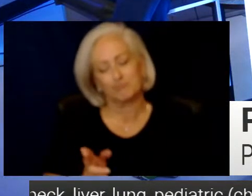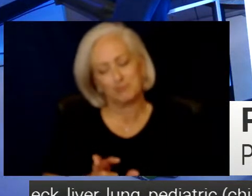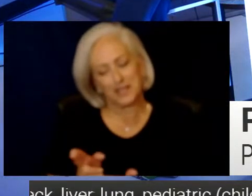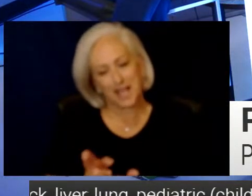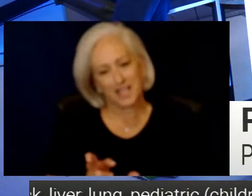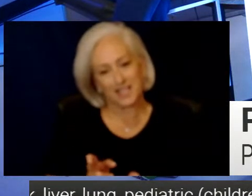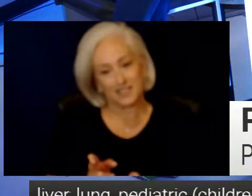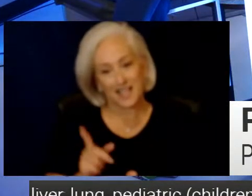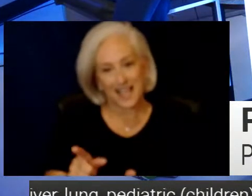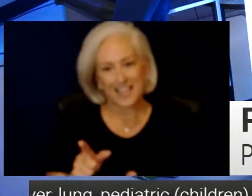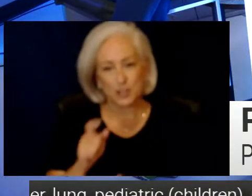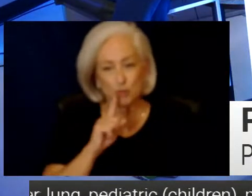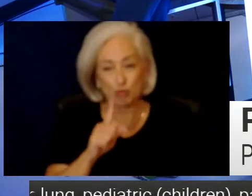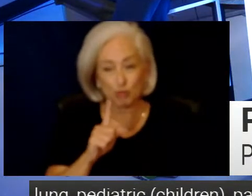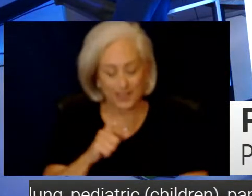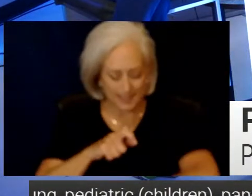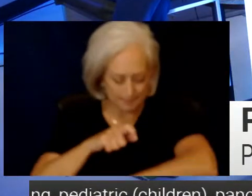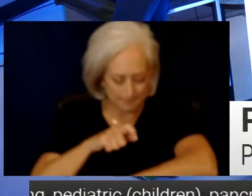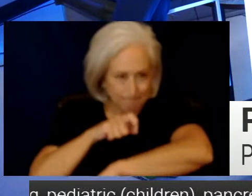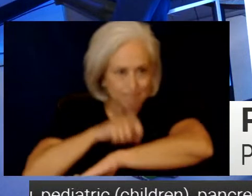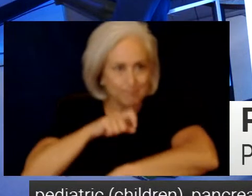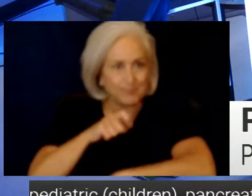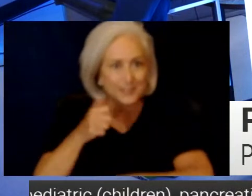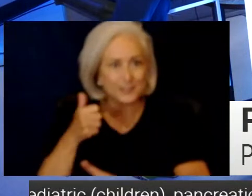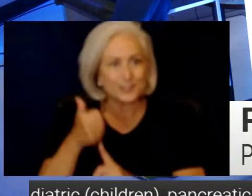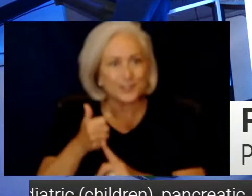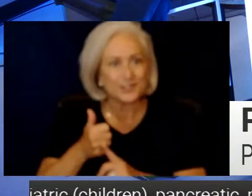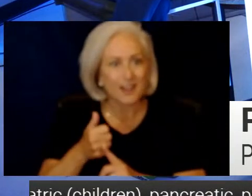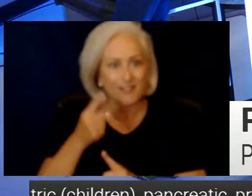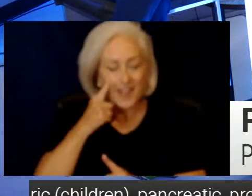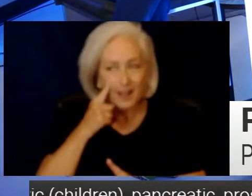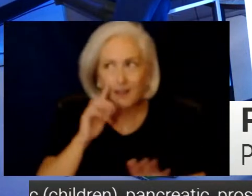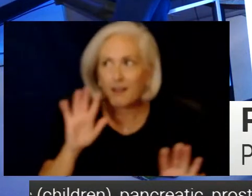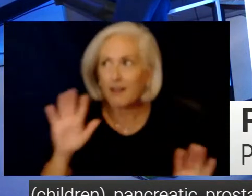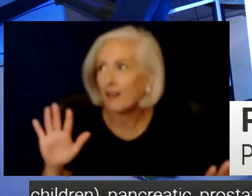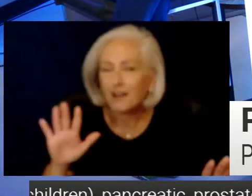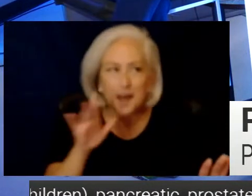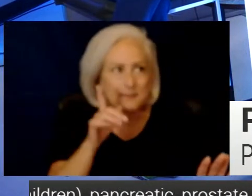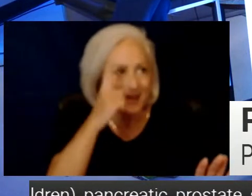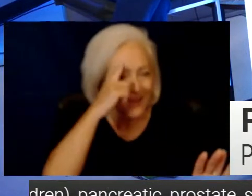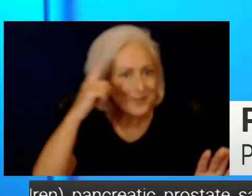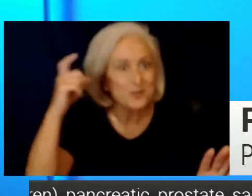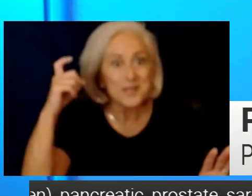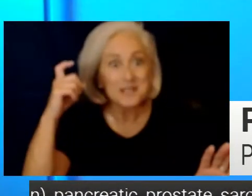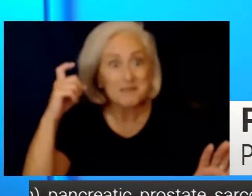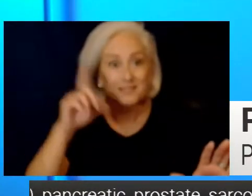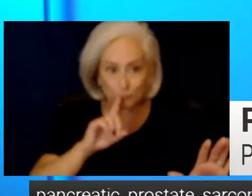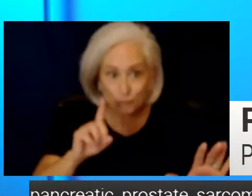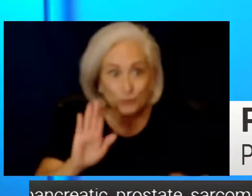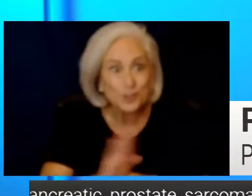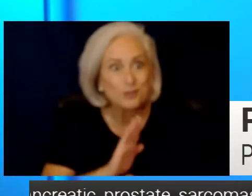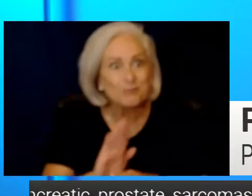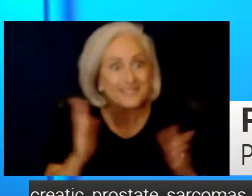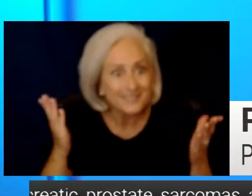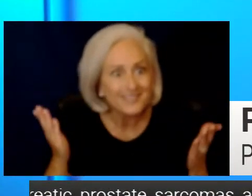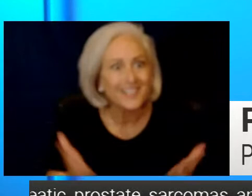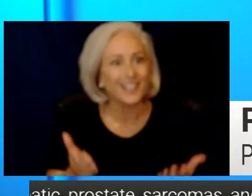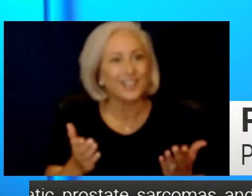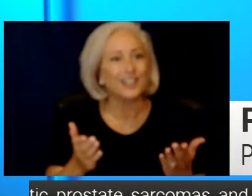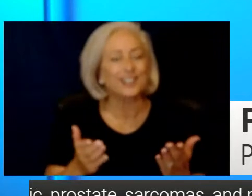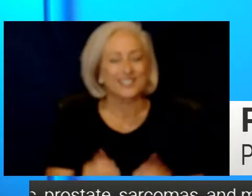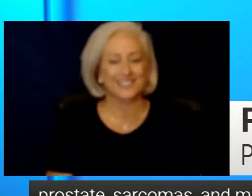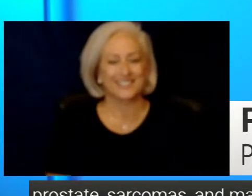to just kind of say that, hey, this is actually going, it's not a dream, and we're right here in Kansas City? Yeah, it's gosh, what a pinnacle. You know,